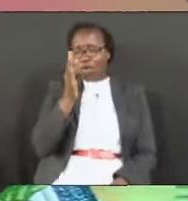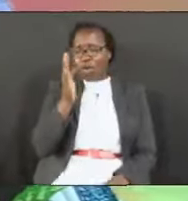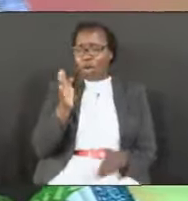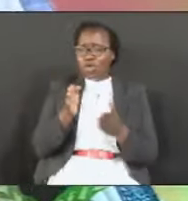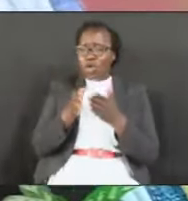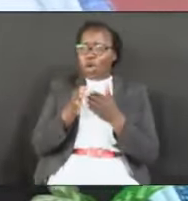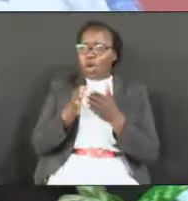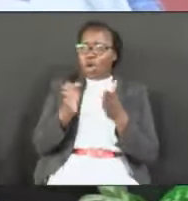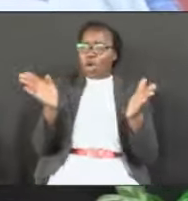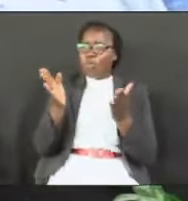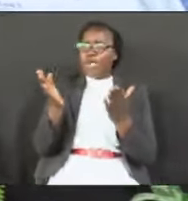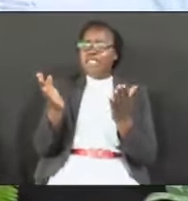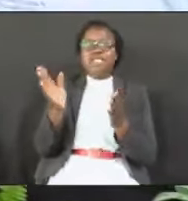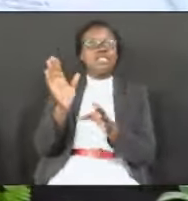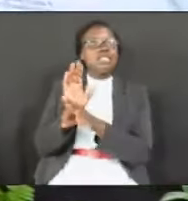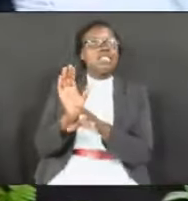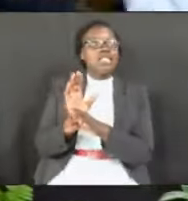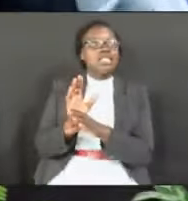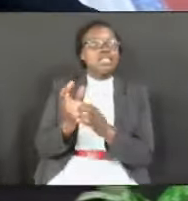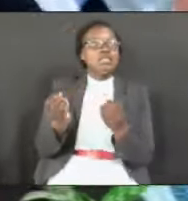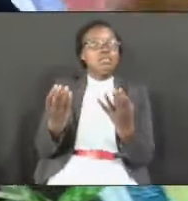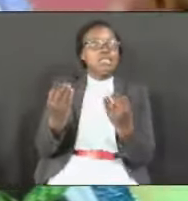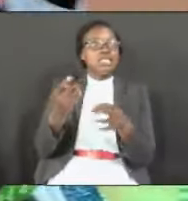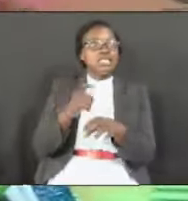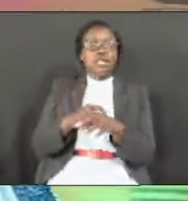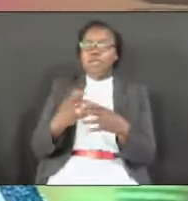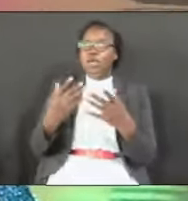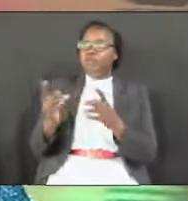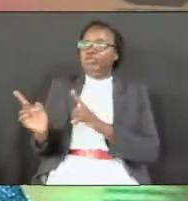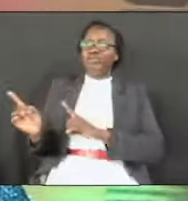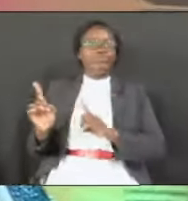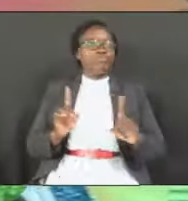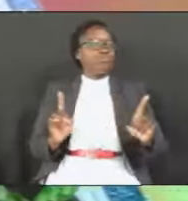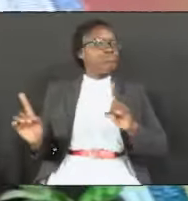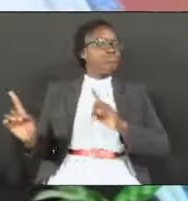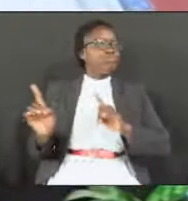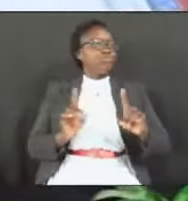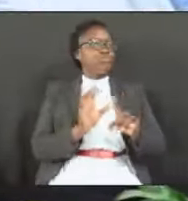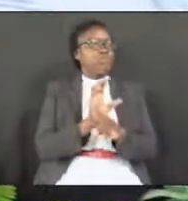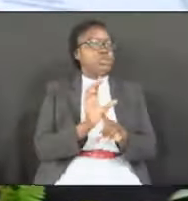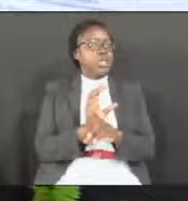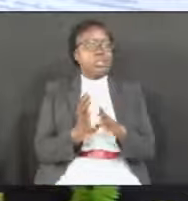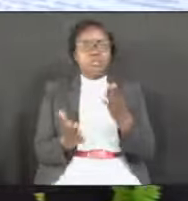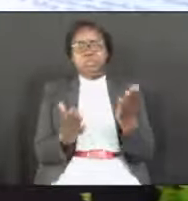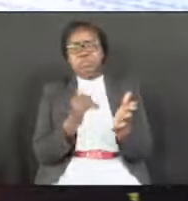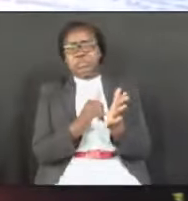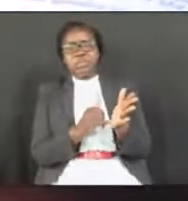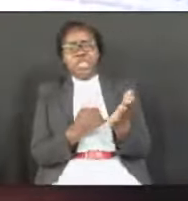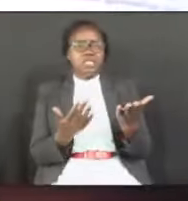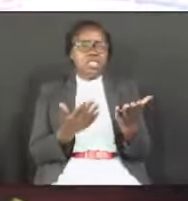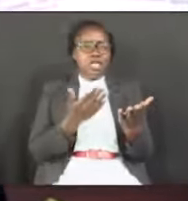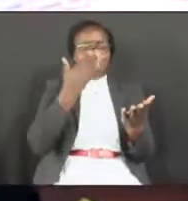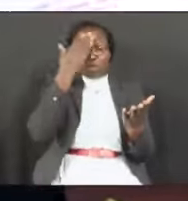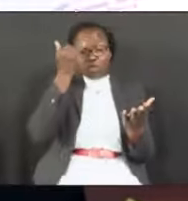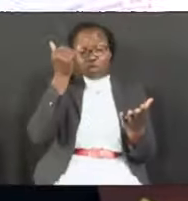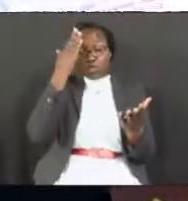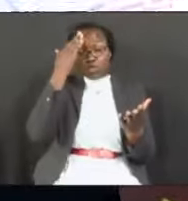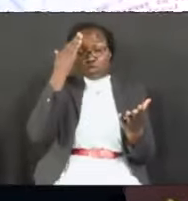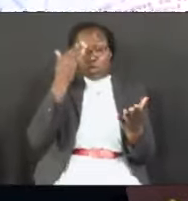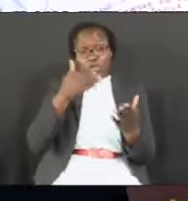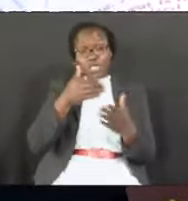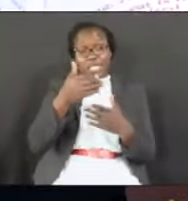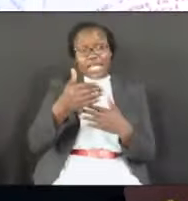organized a church on earth. Many times, people just come to church, maybe perhaps because we know the name